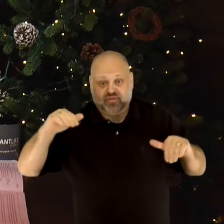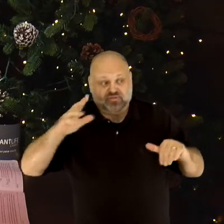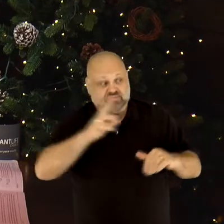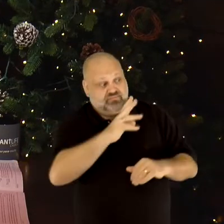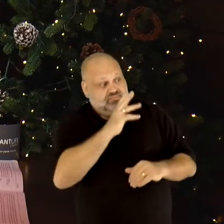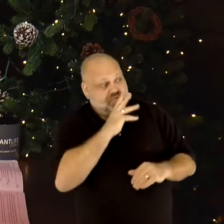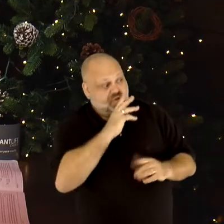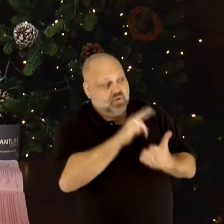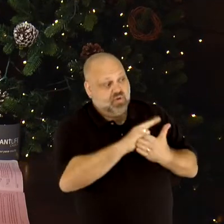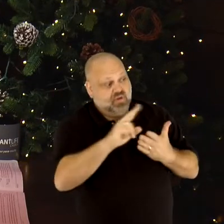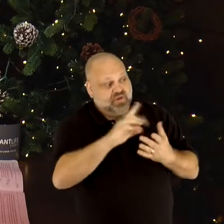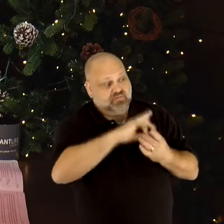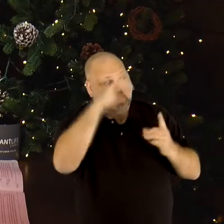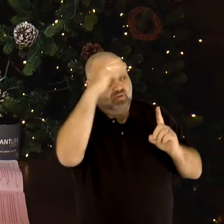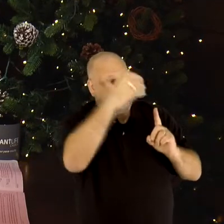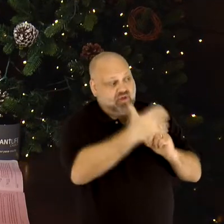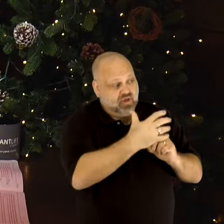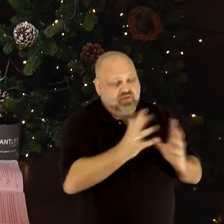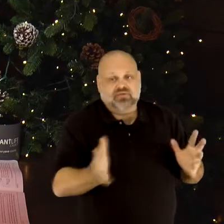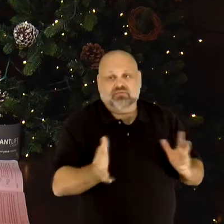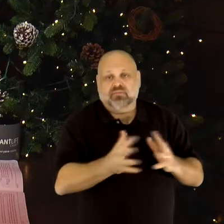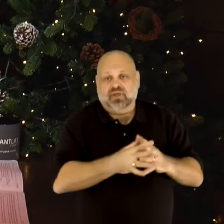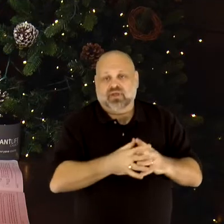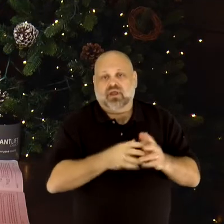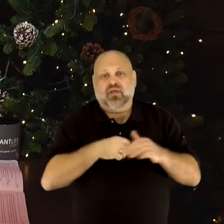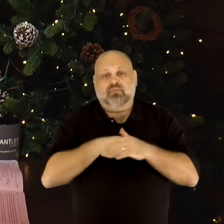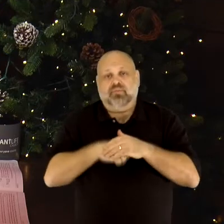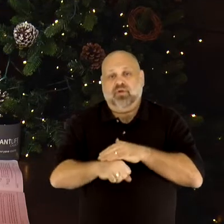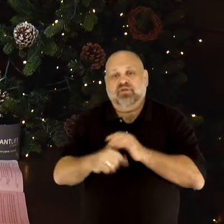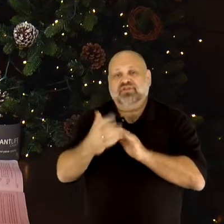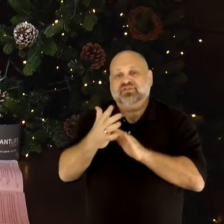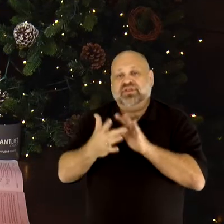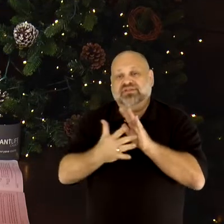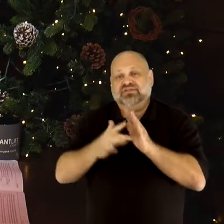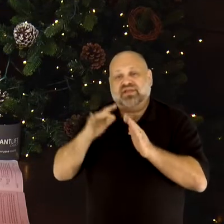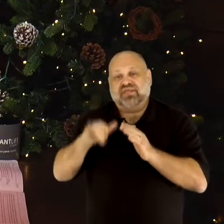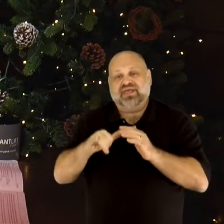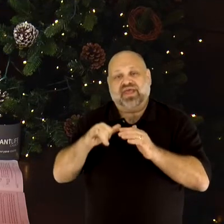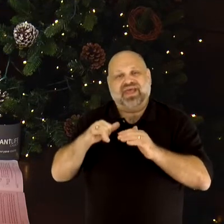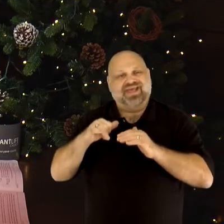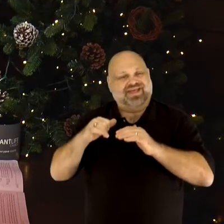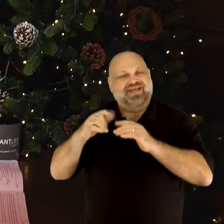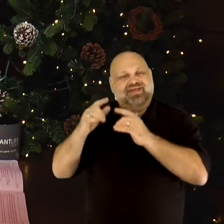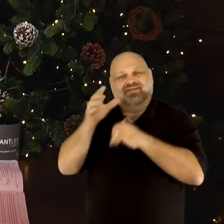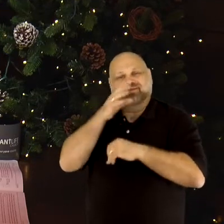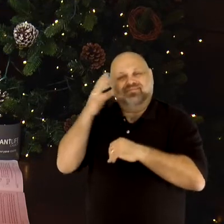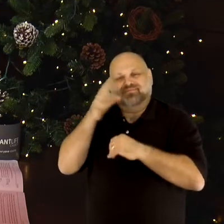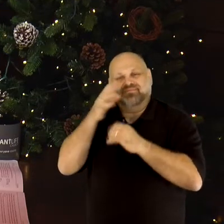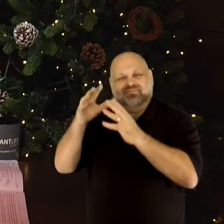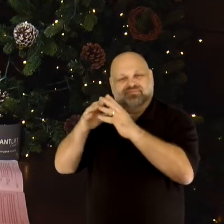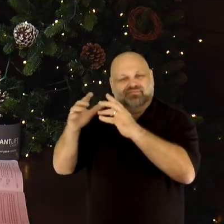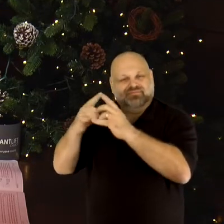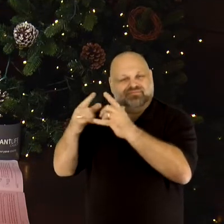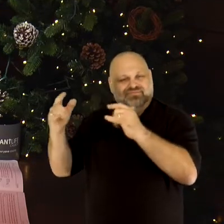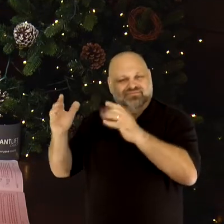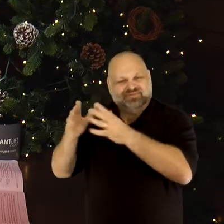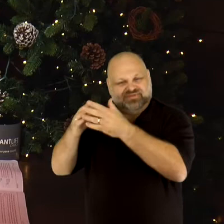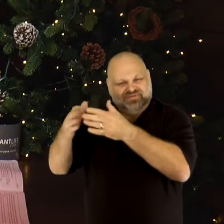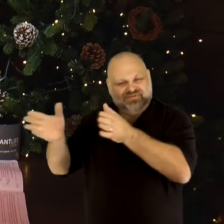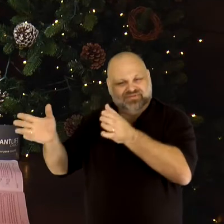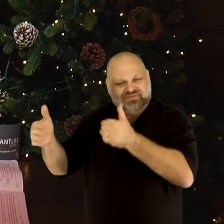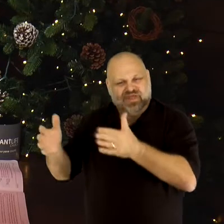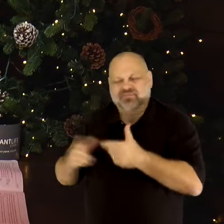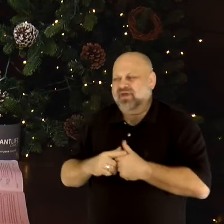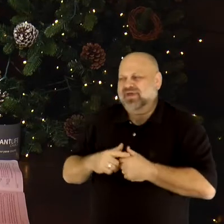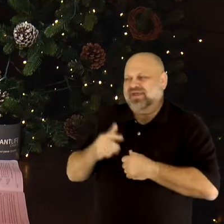her and she conceived to when she birthed Jesus in that stable, we don't seem to talk about the 9 months in between